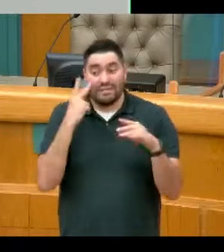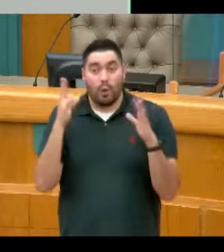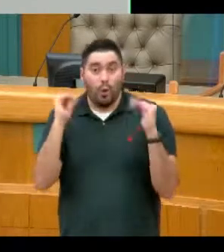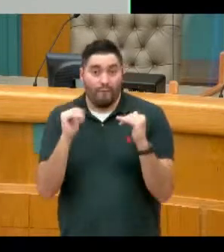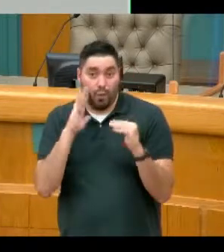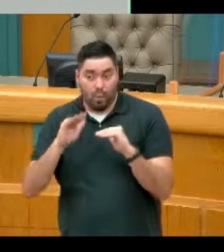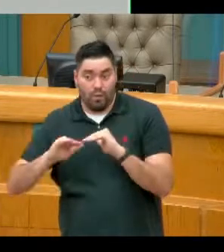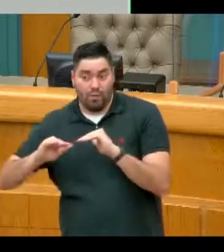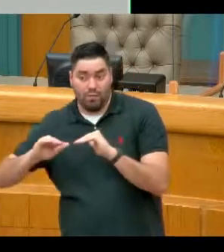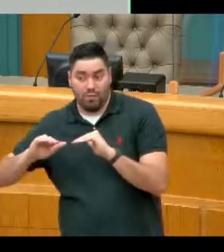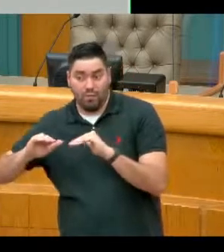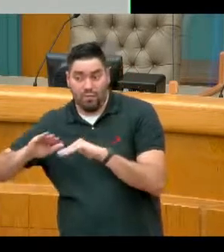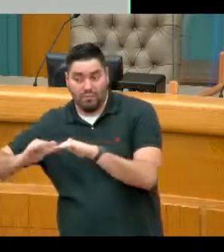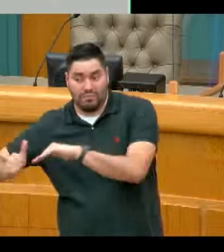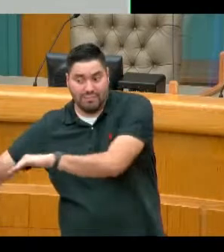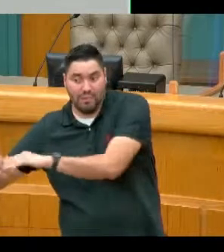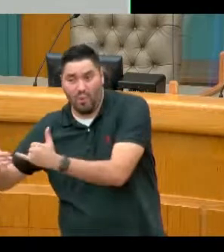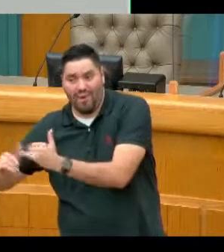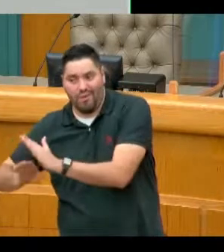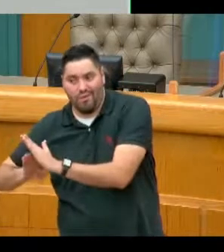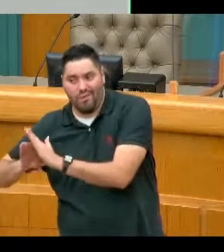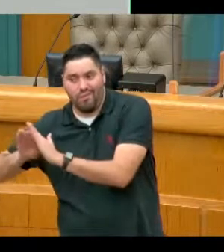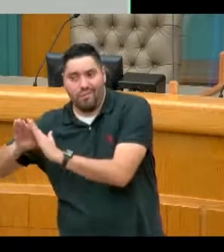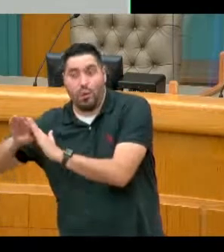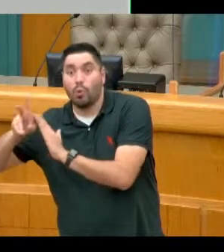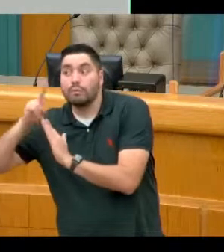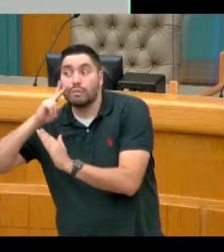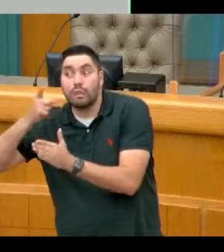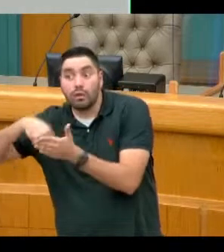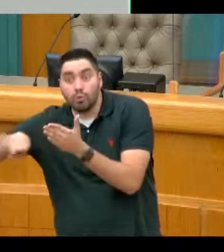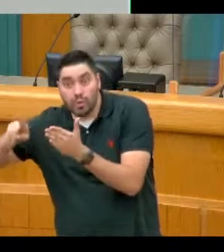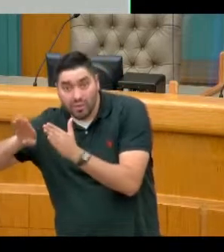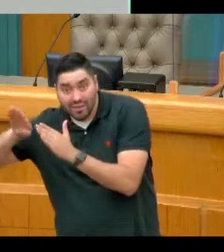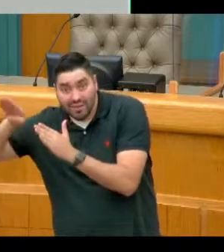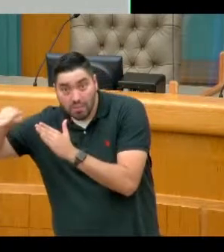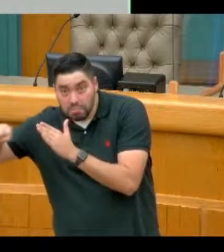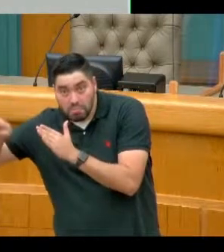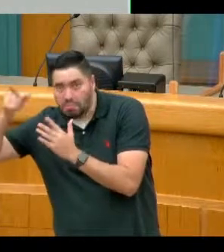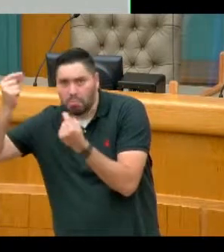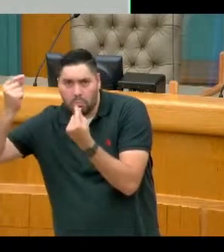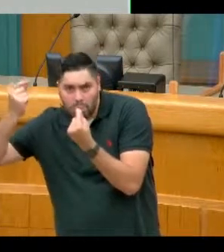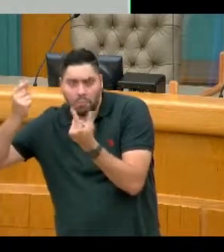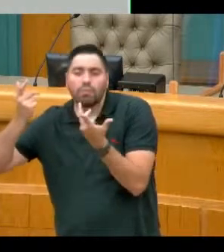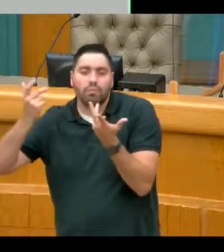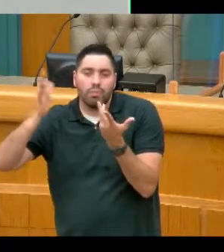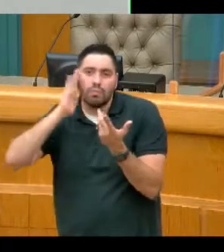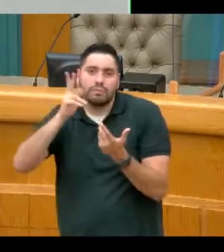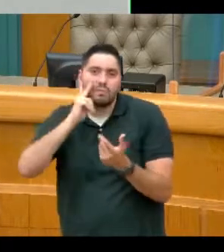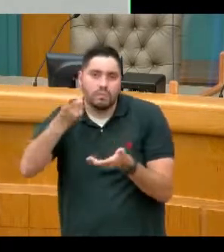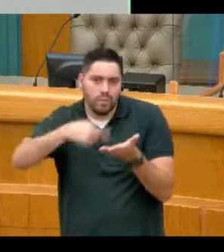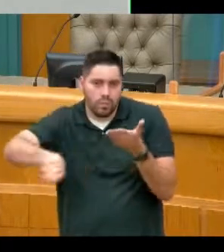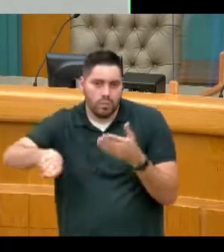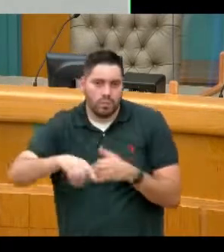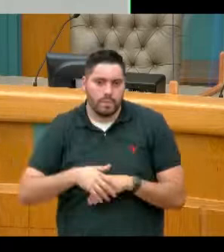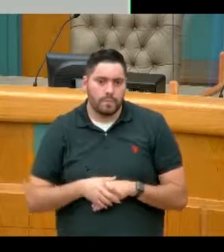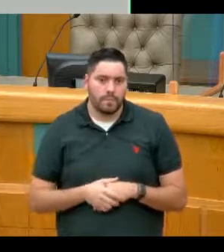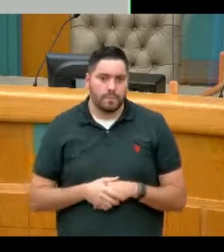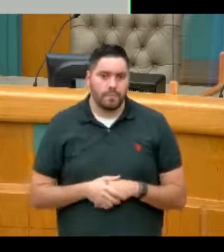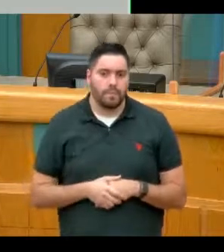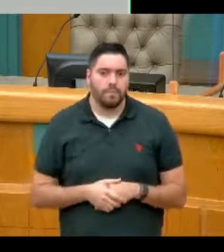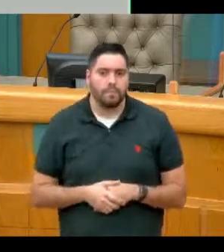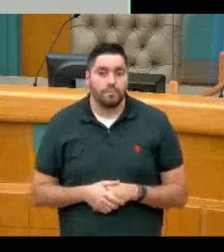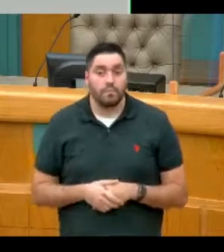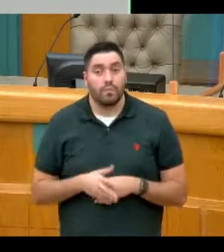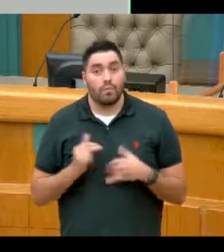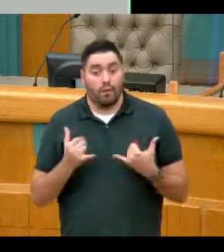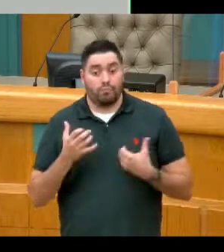translate here on the cell phone graphic. And so as this level of foot traffic goes up, then the chances of